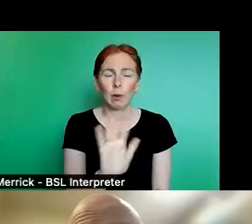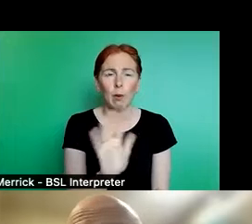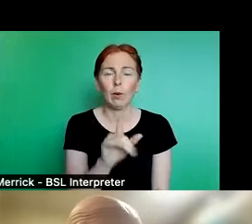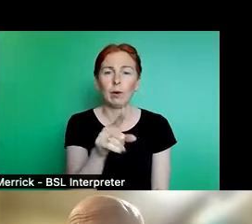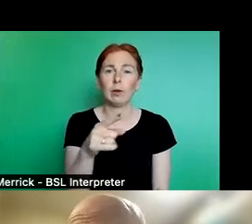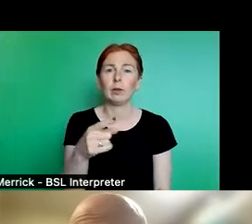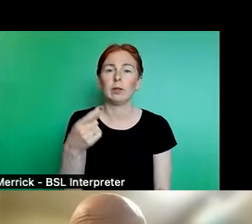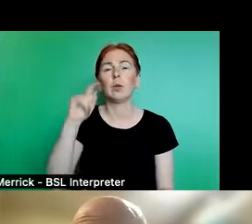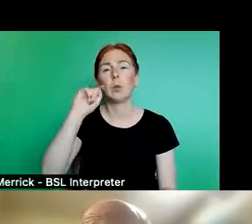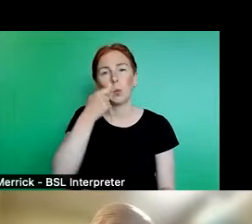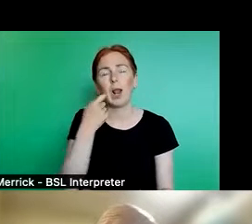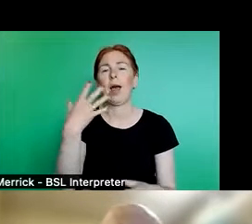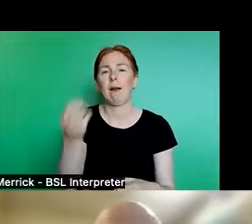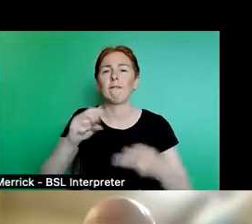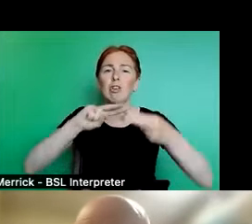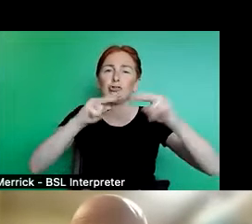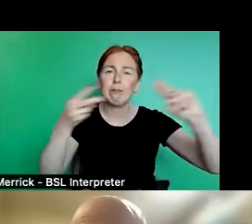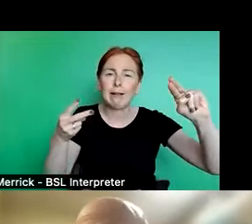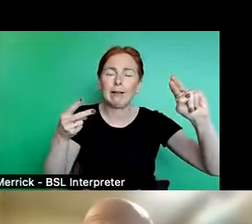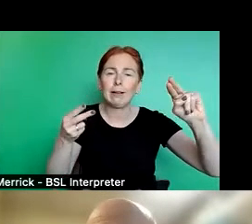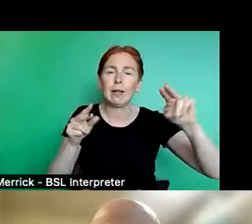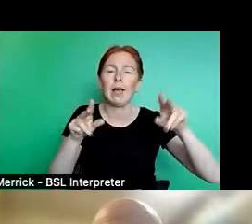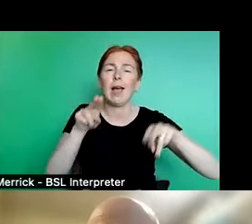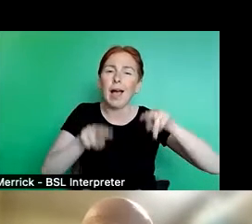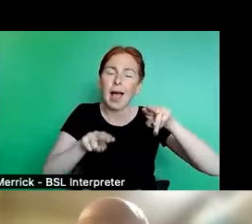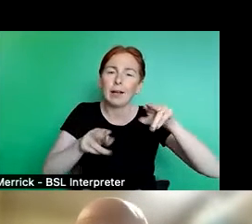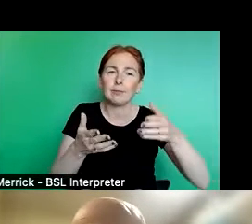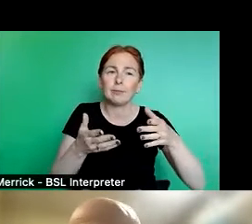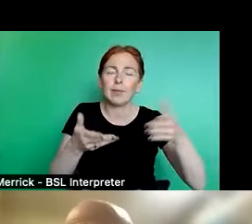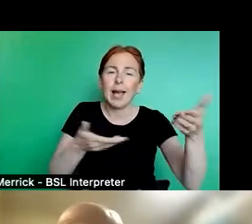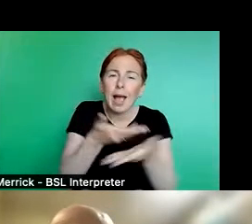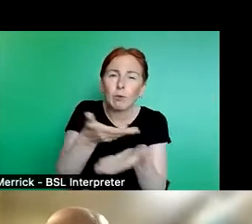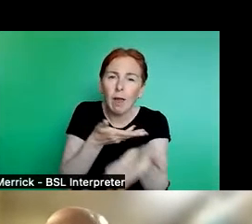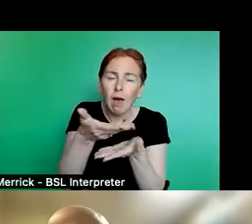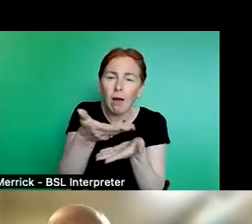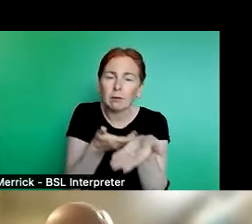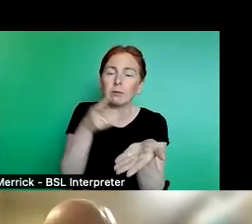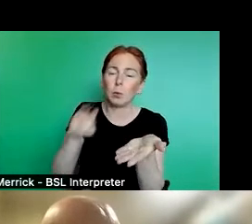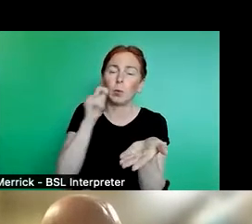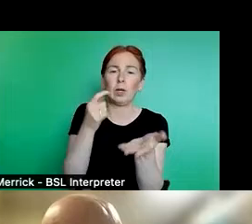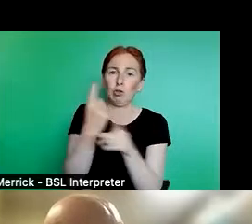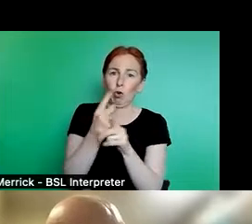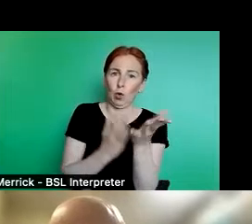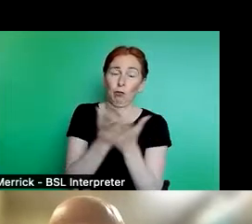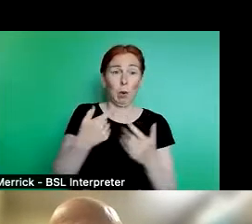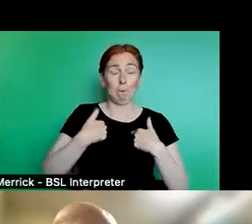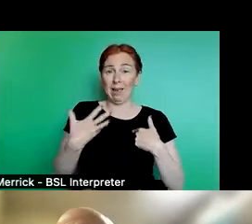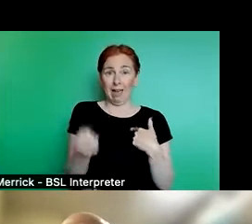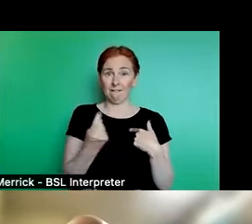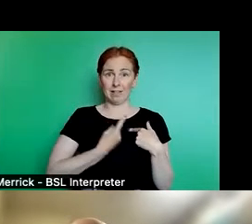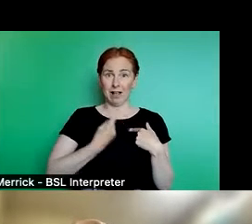to. Moorfields have huge numbers. Manchester have some fabulous genetics